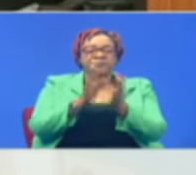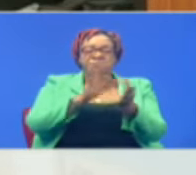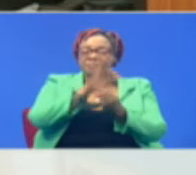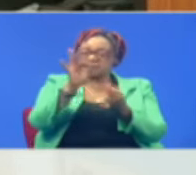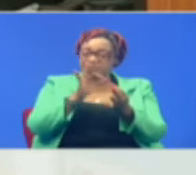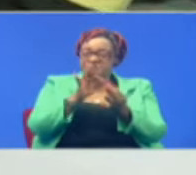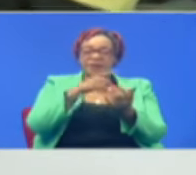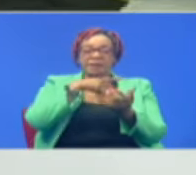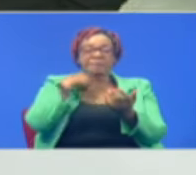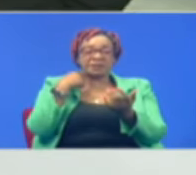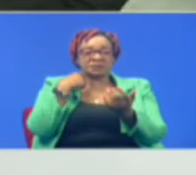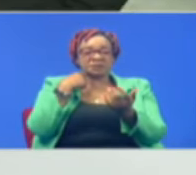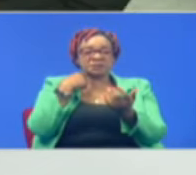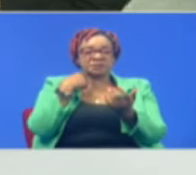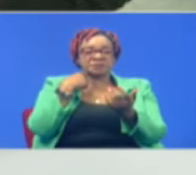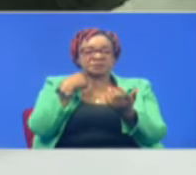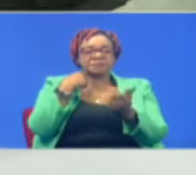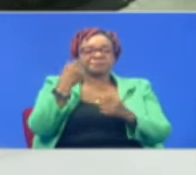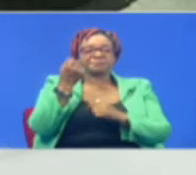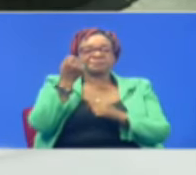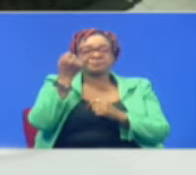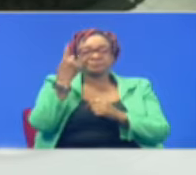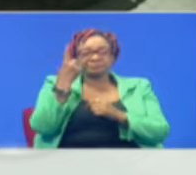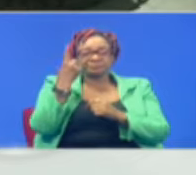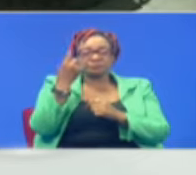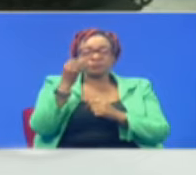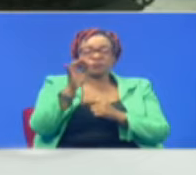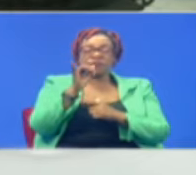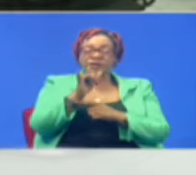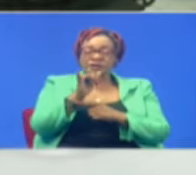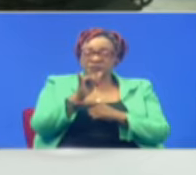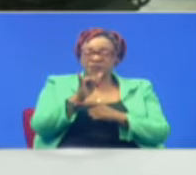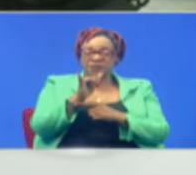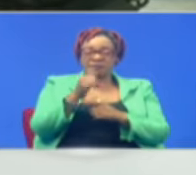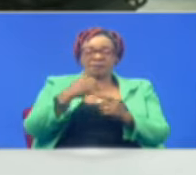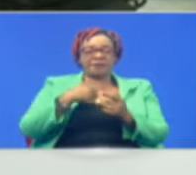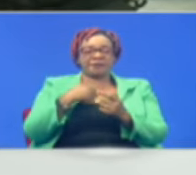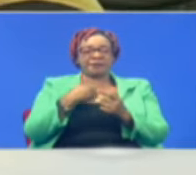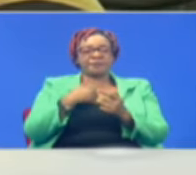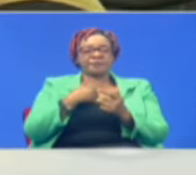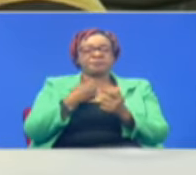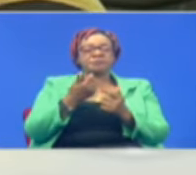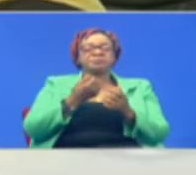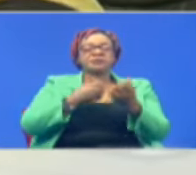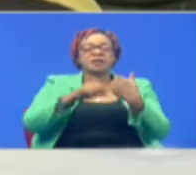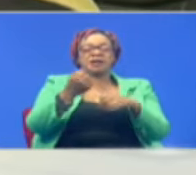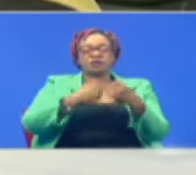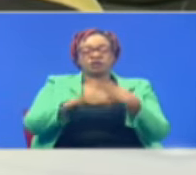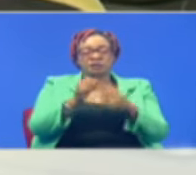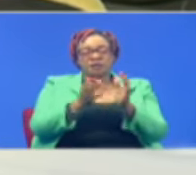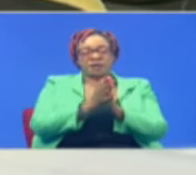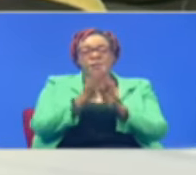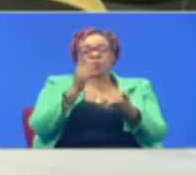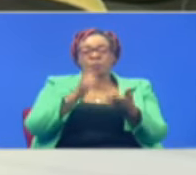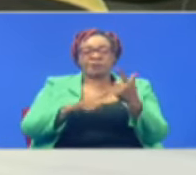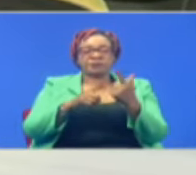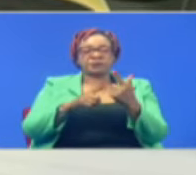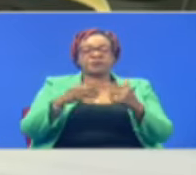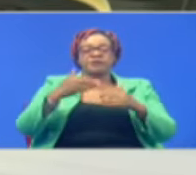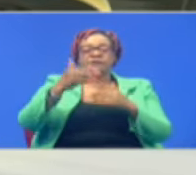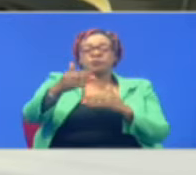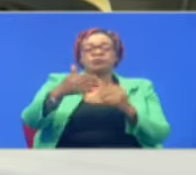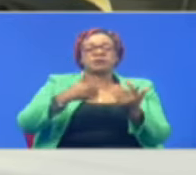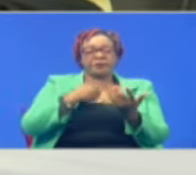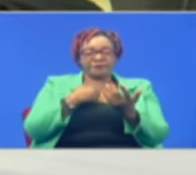murder. The understanding of a murder suspect on the implications of their actions and what the near future entails